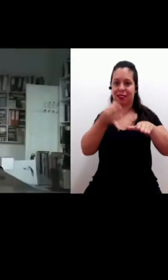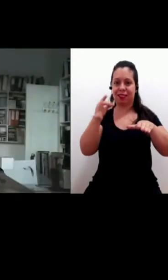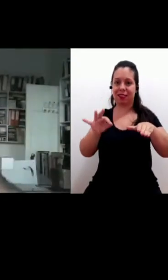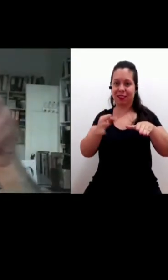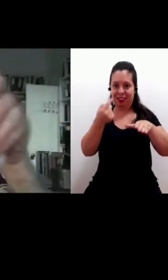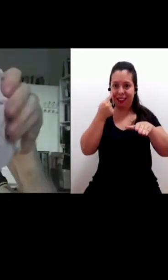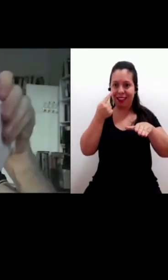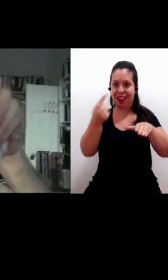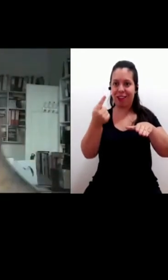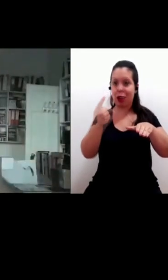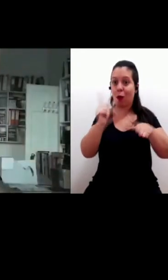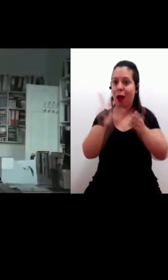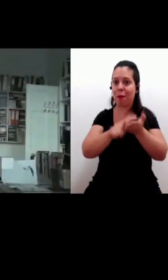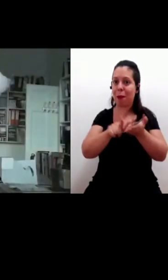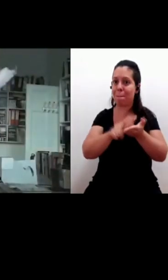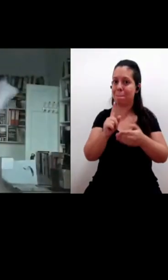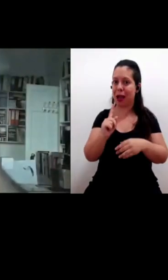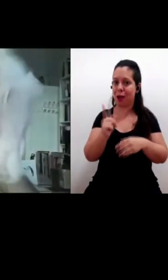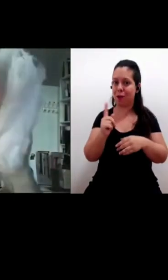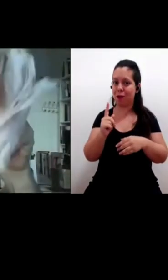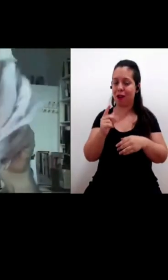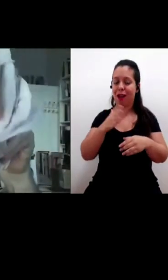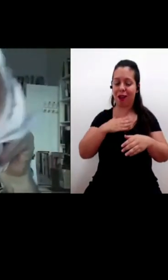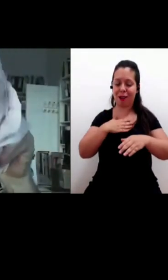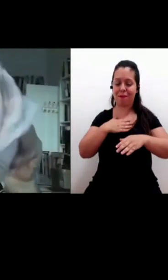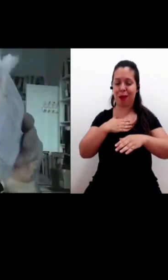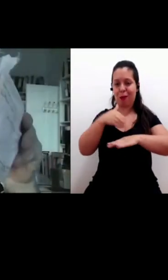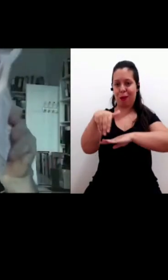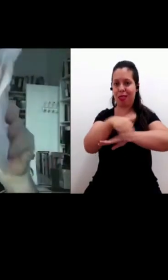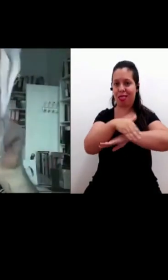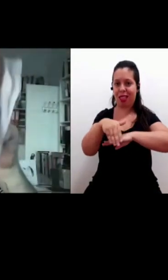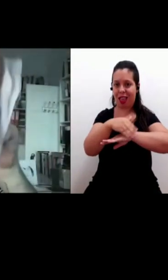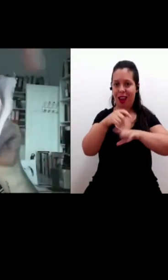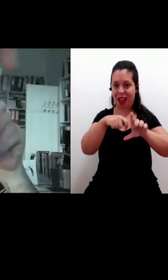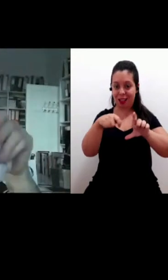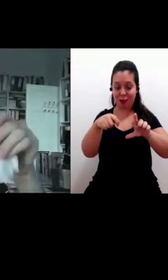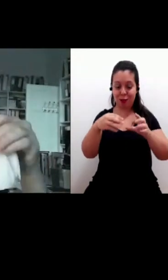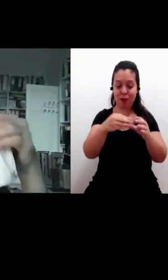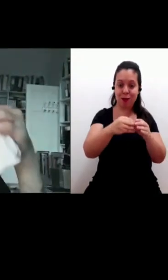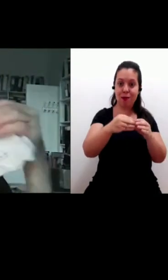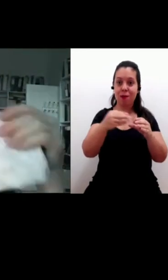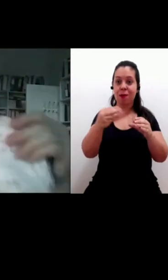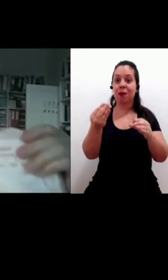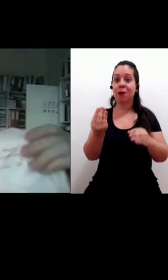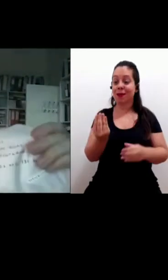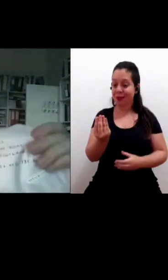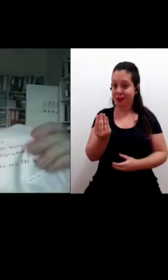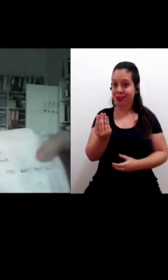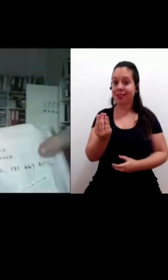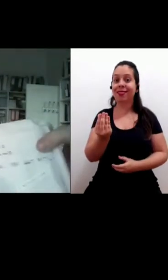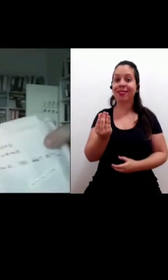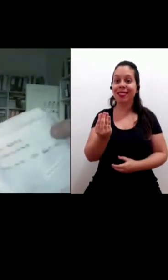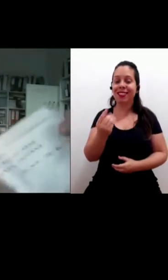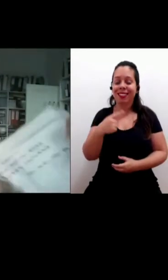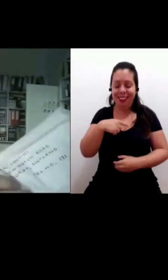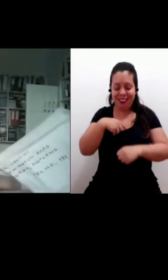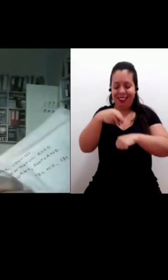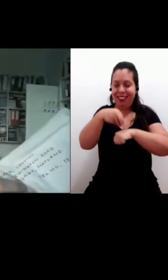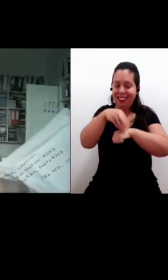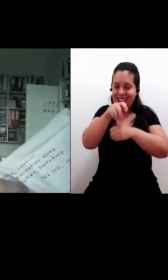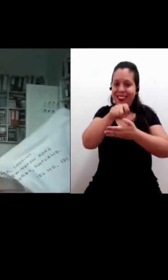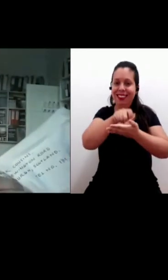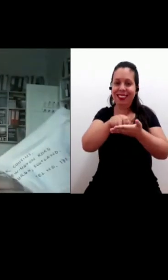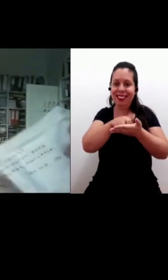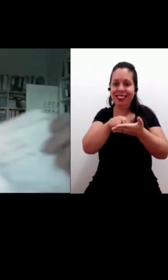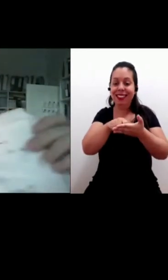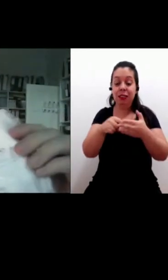And that's my address. Oh, yes. And inside there was a little note. And in this package